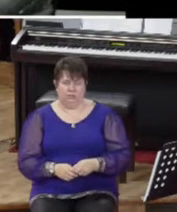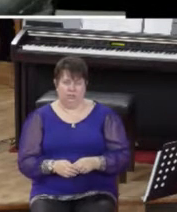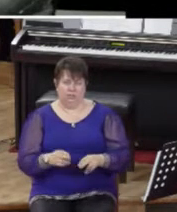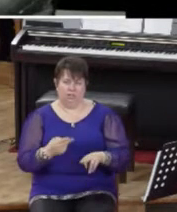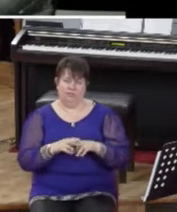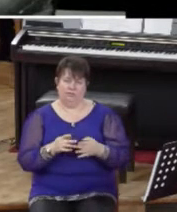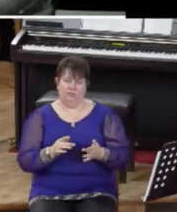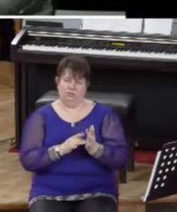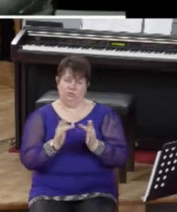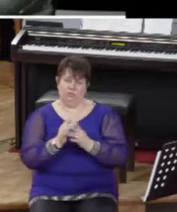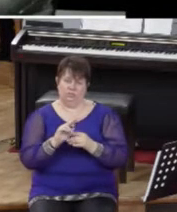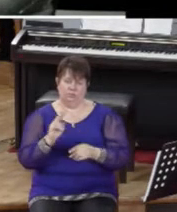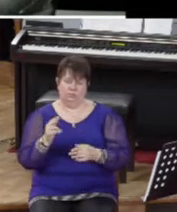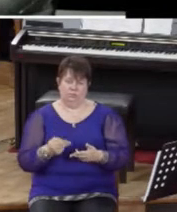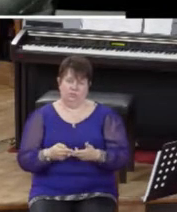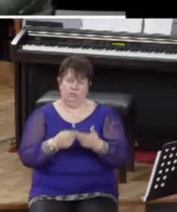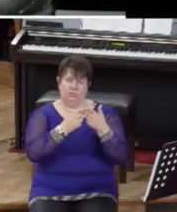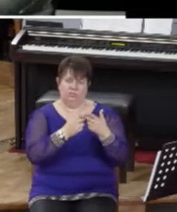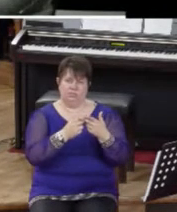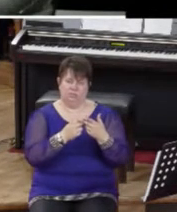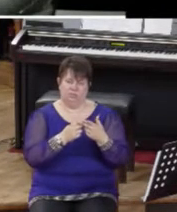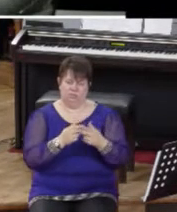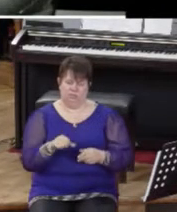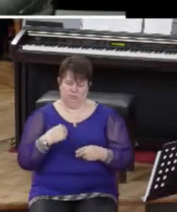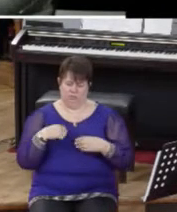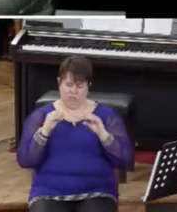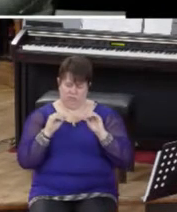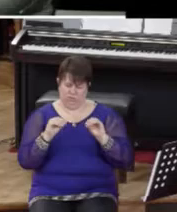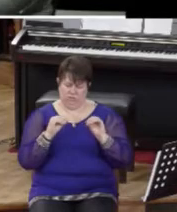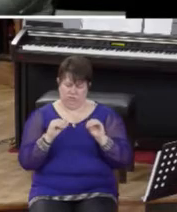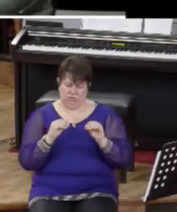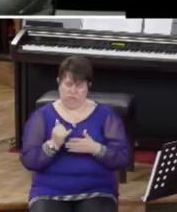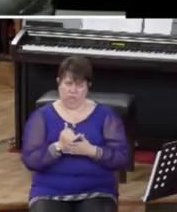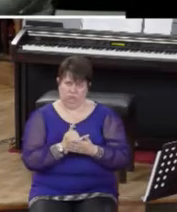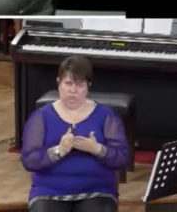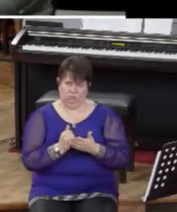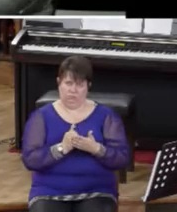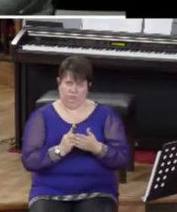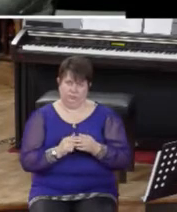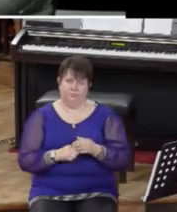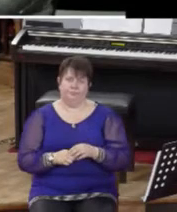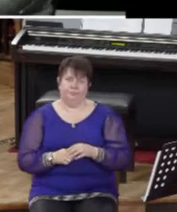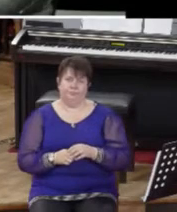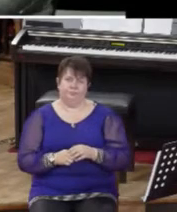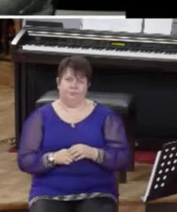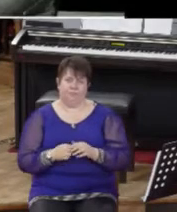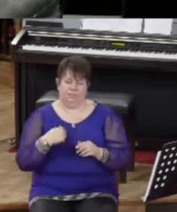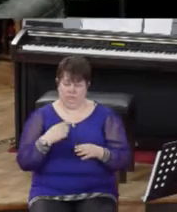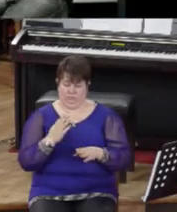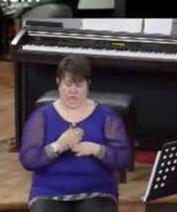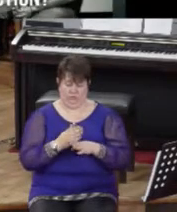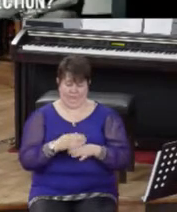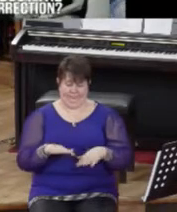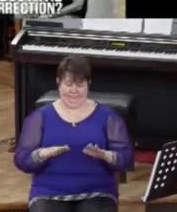has not been raised, our preaching is useless. In other words, I'm out of job.